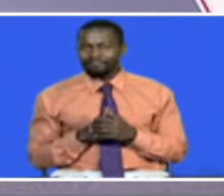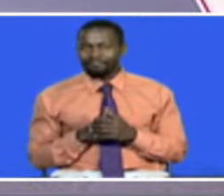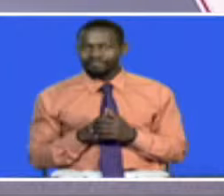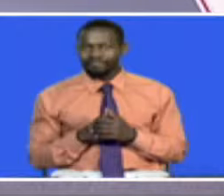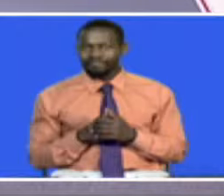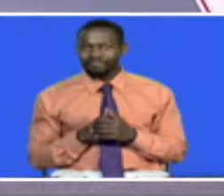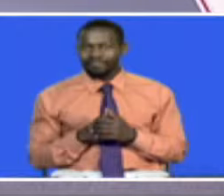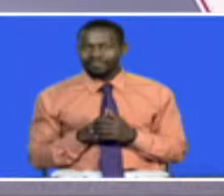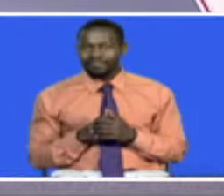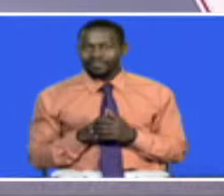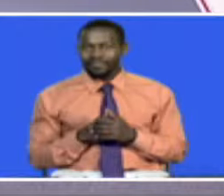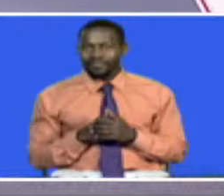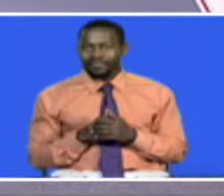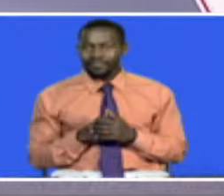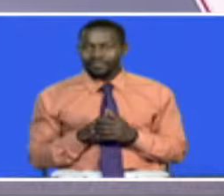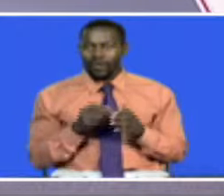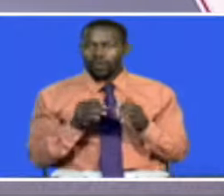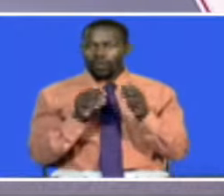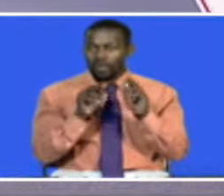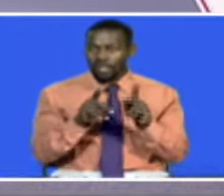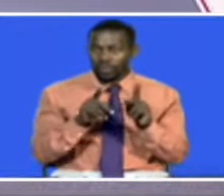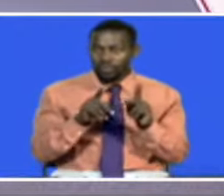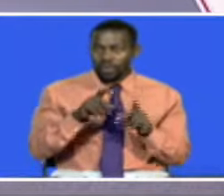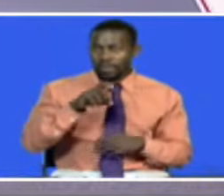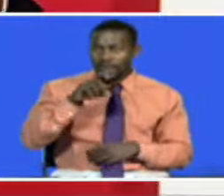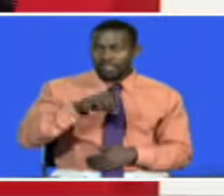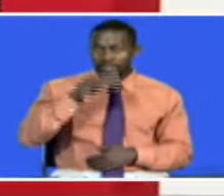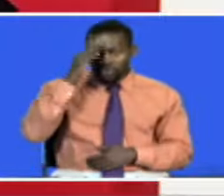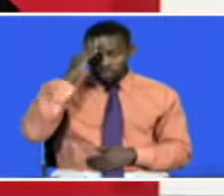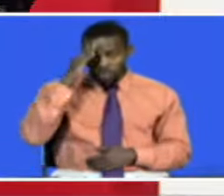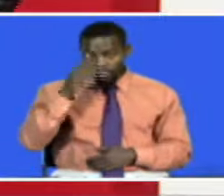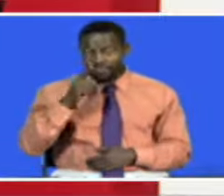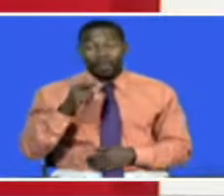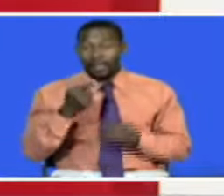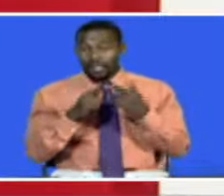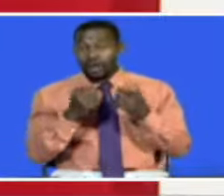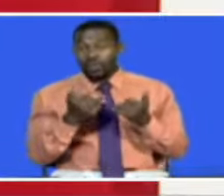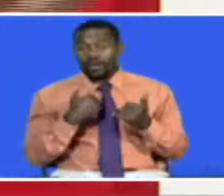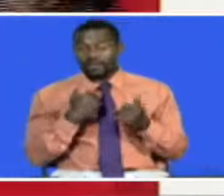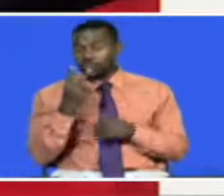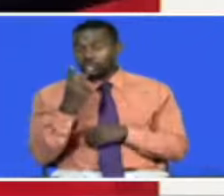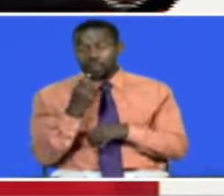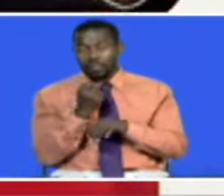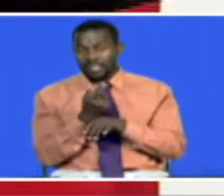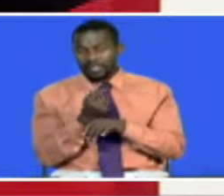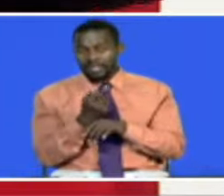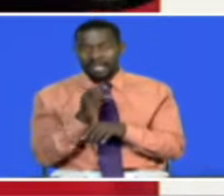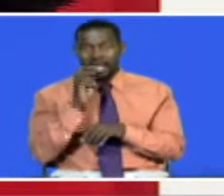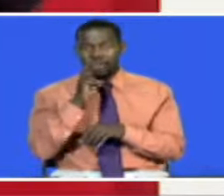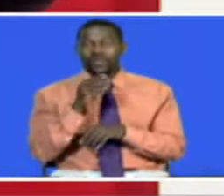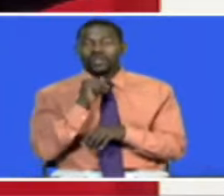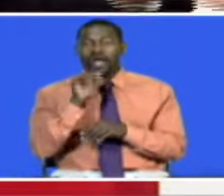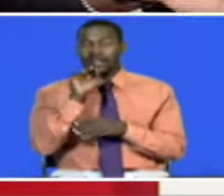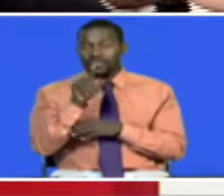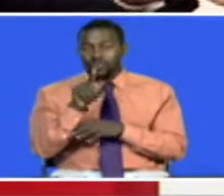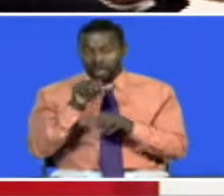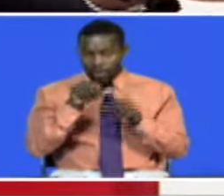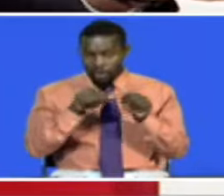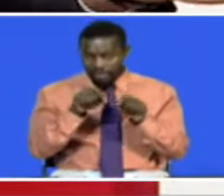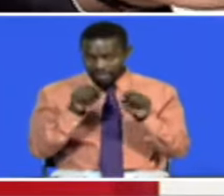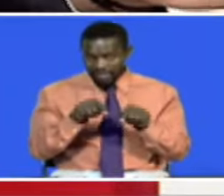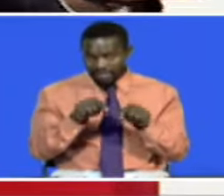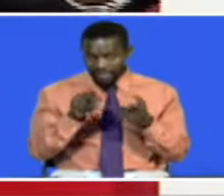Njagi. A very sad story indeed that we should mention. Now that we have 2 minutes exactly, I'll not ask you about this because we are coming. Kipto is